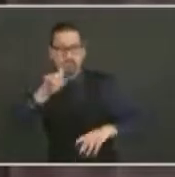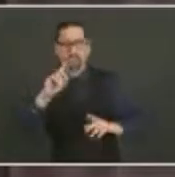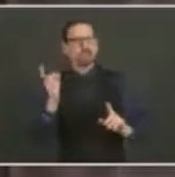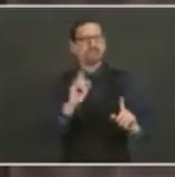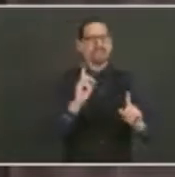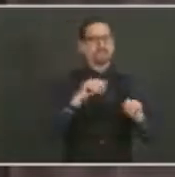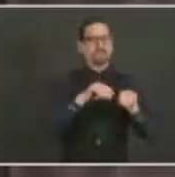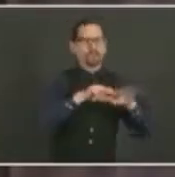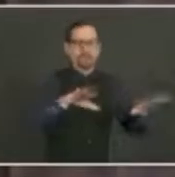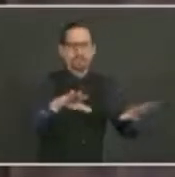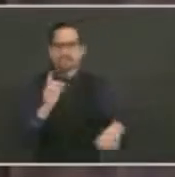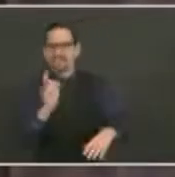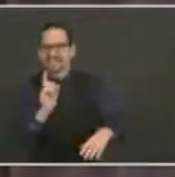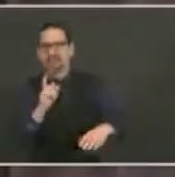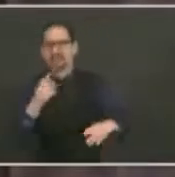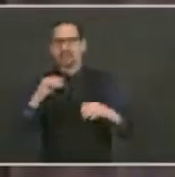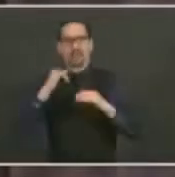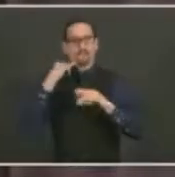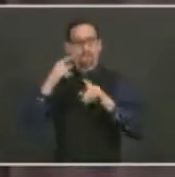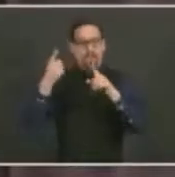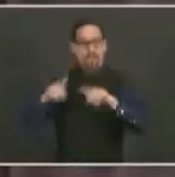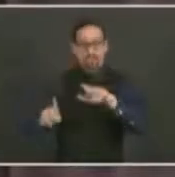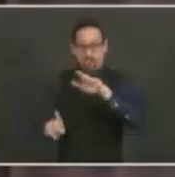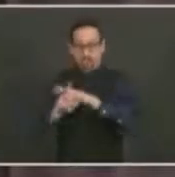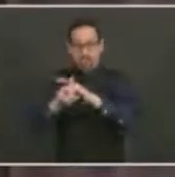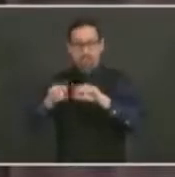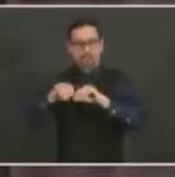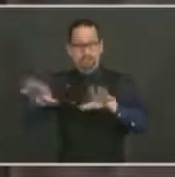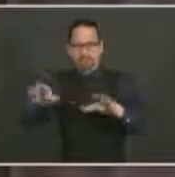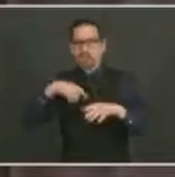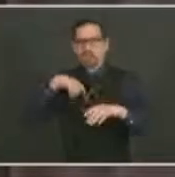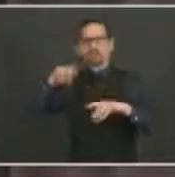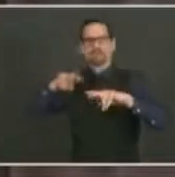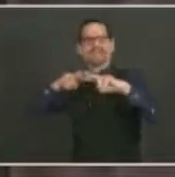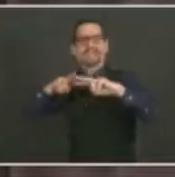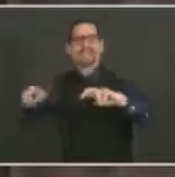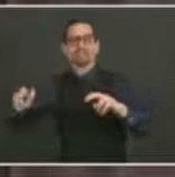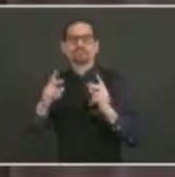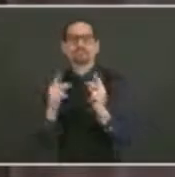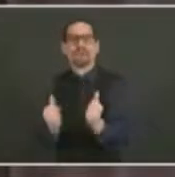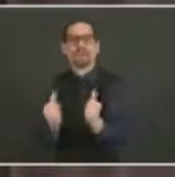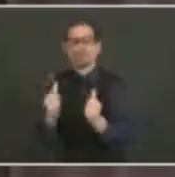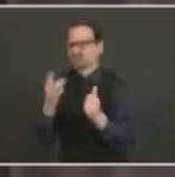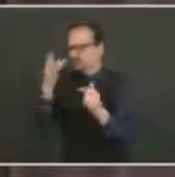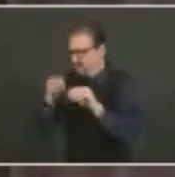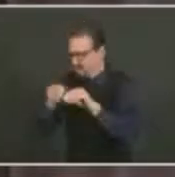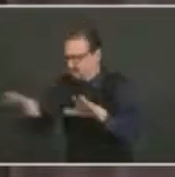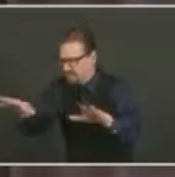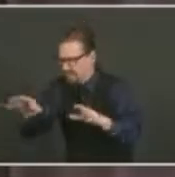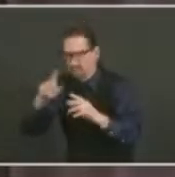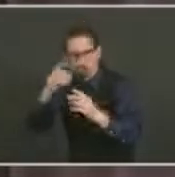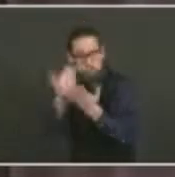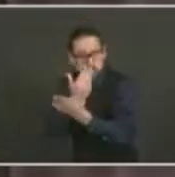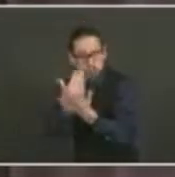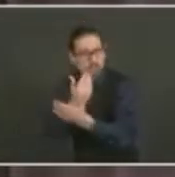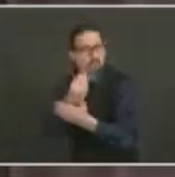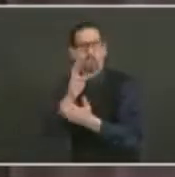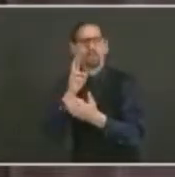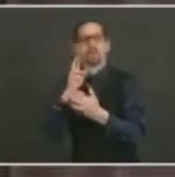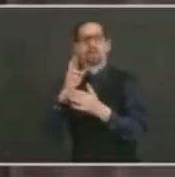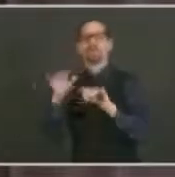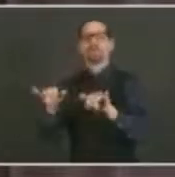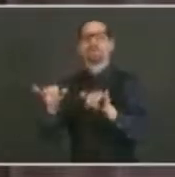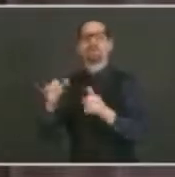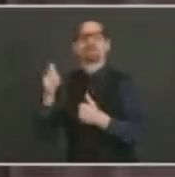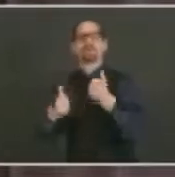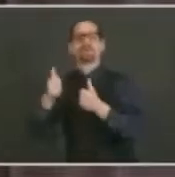more contagious strain of the virus. So those are the types of activities we are